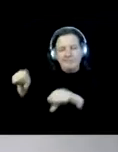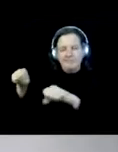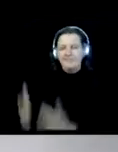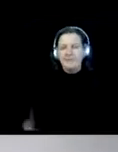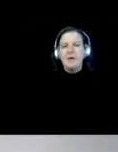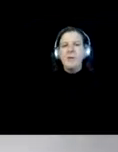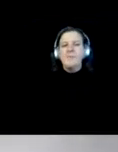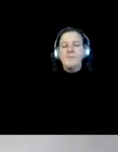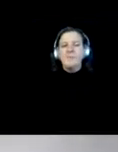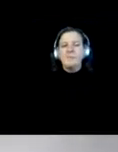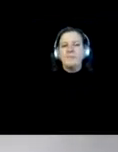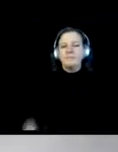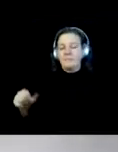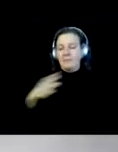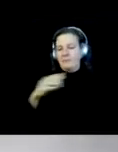Yeah, I mean, and